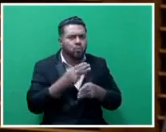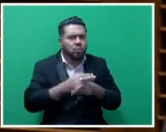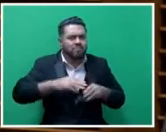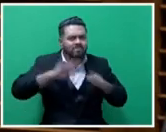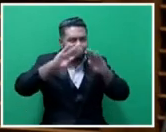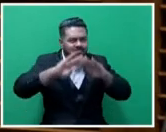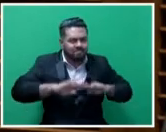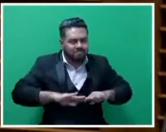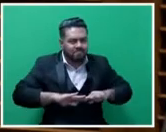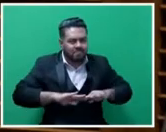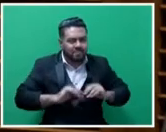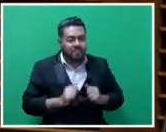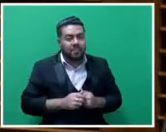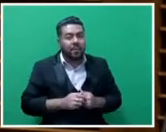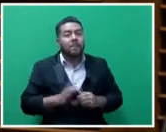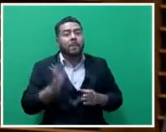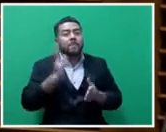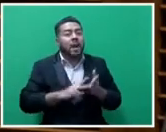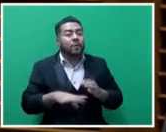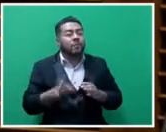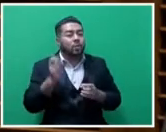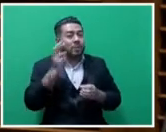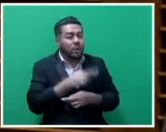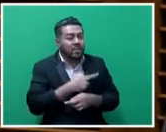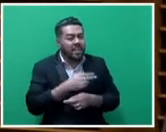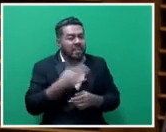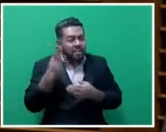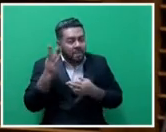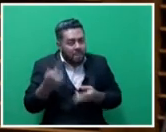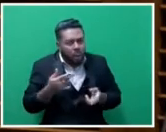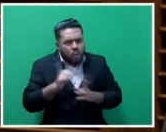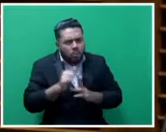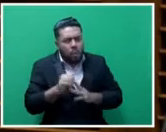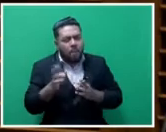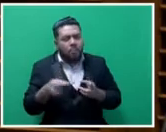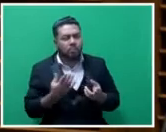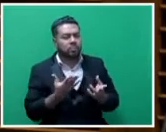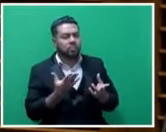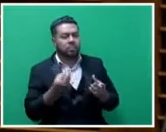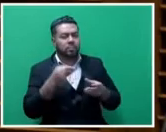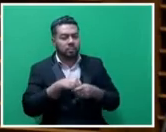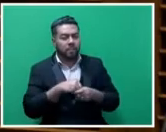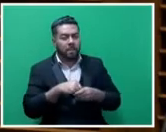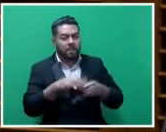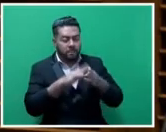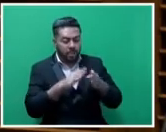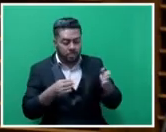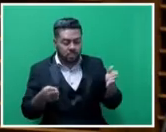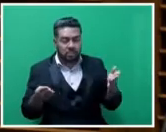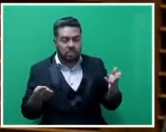as part of its responsibilities, the department also monitors the standards and quality of building materials that are